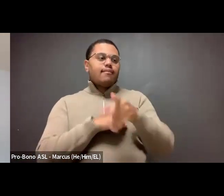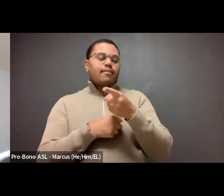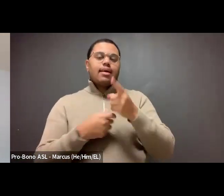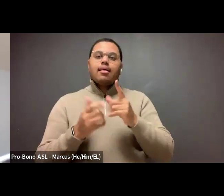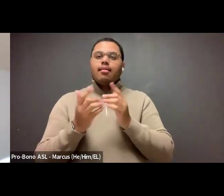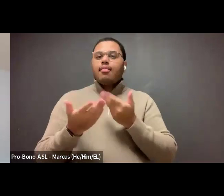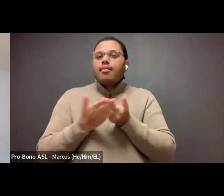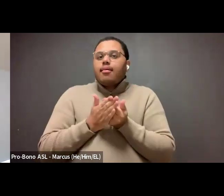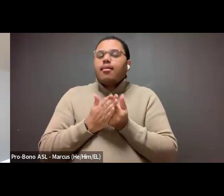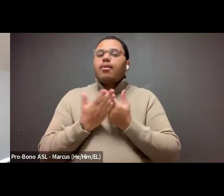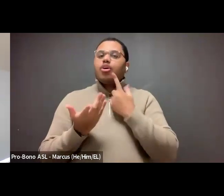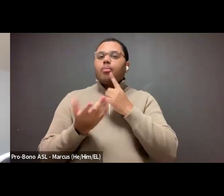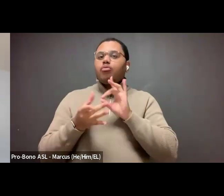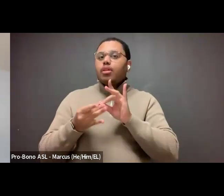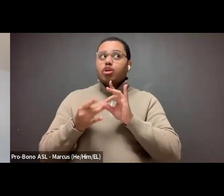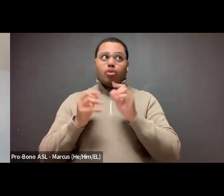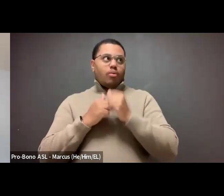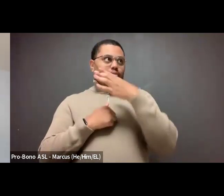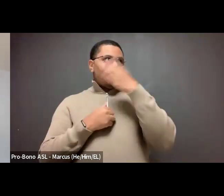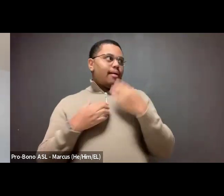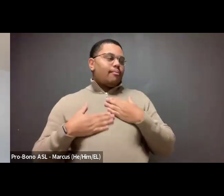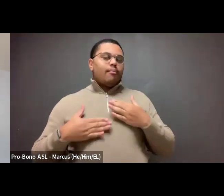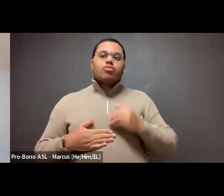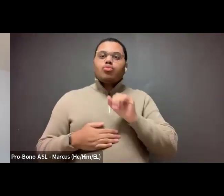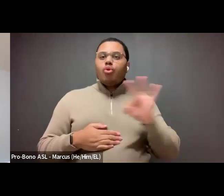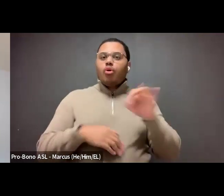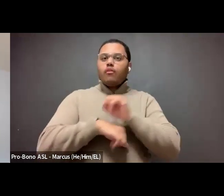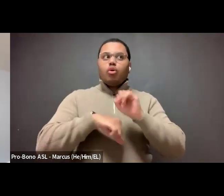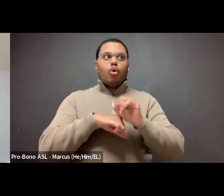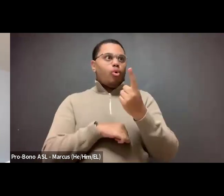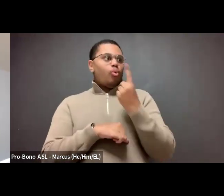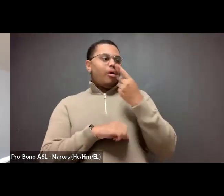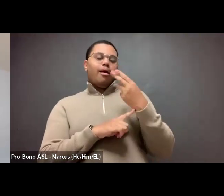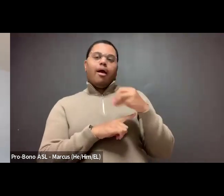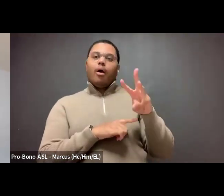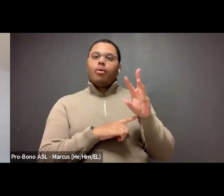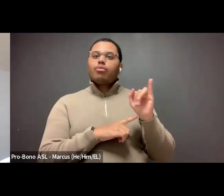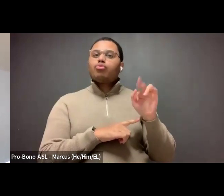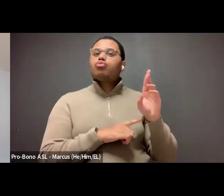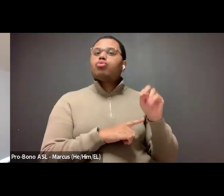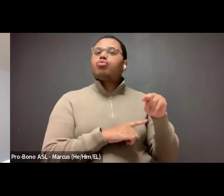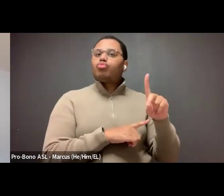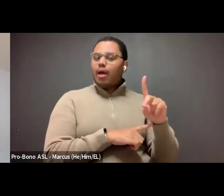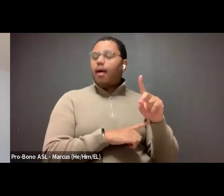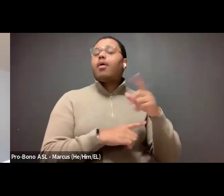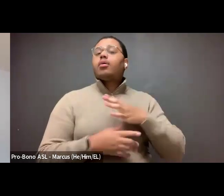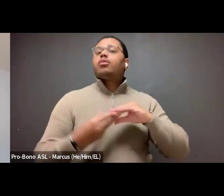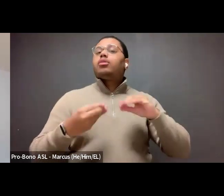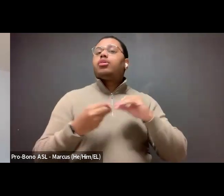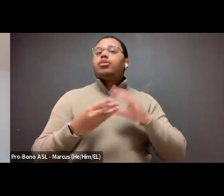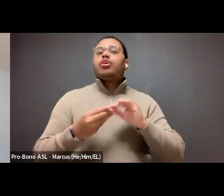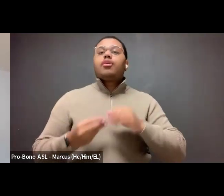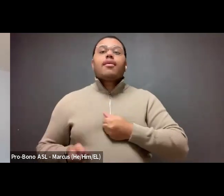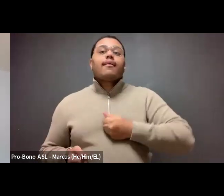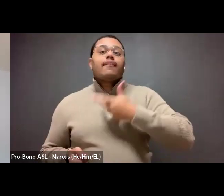Black bodies offstage. As one HowlRound audience member stated during the Confessions of a Black Intimacy